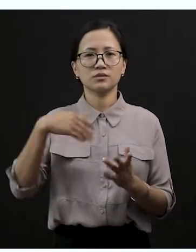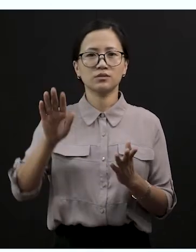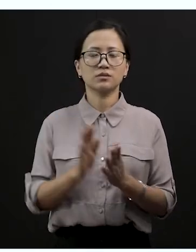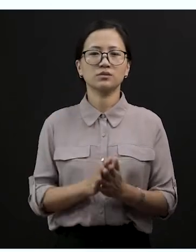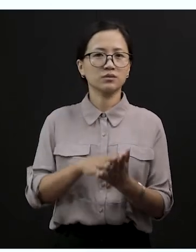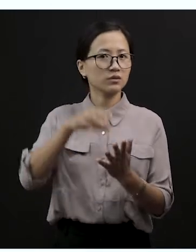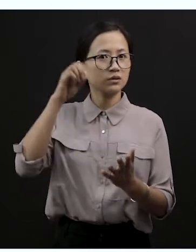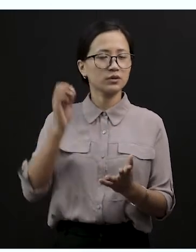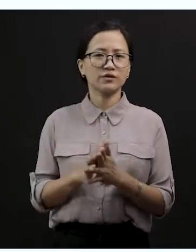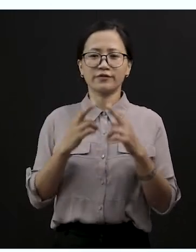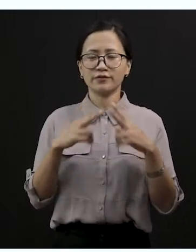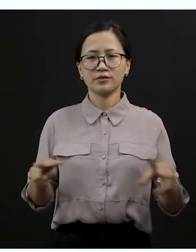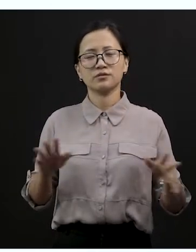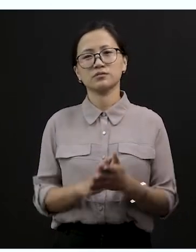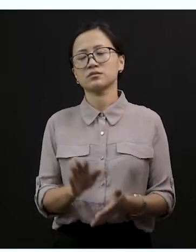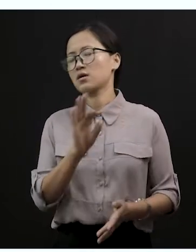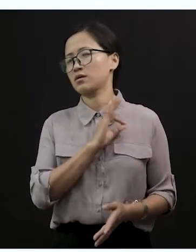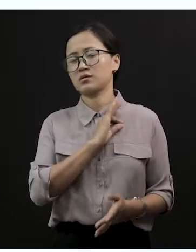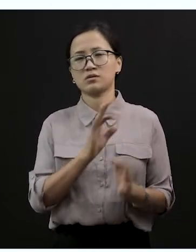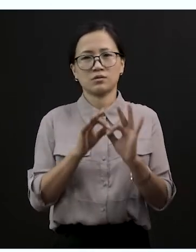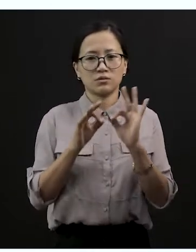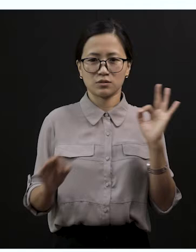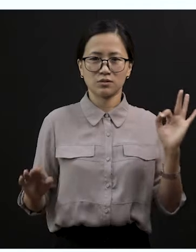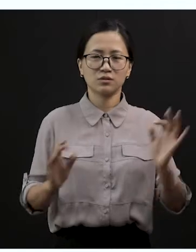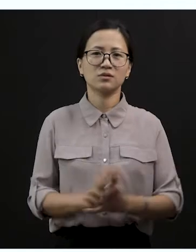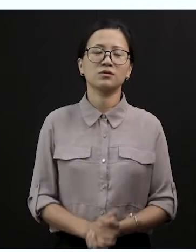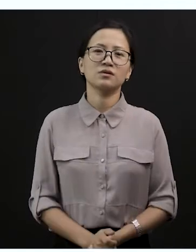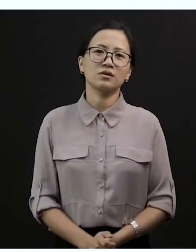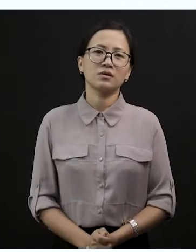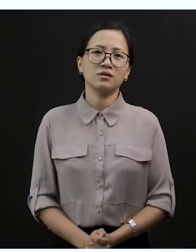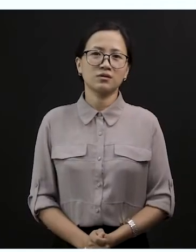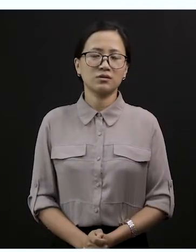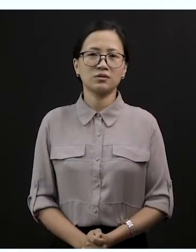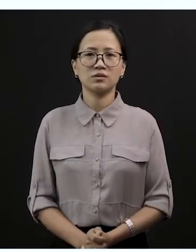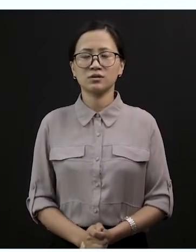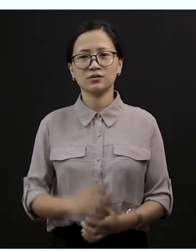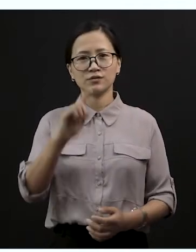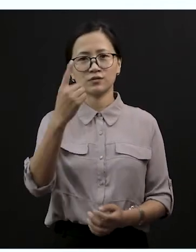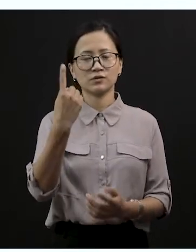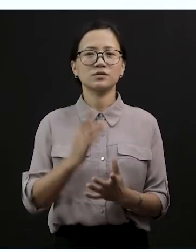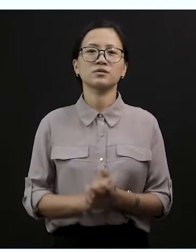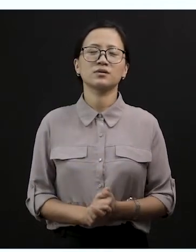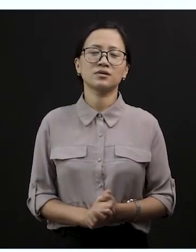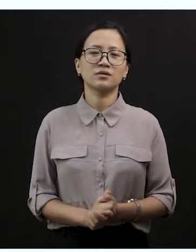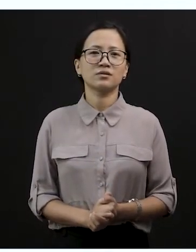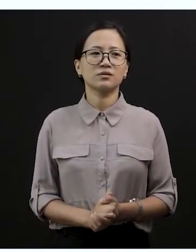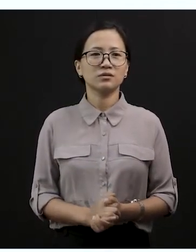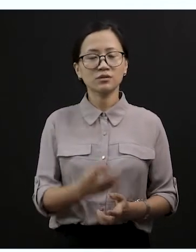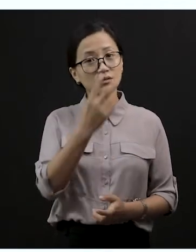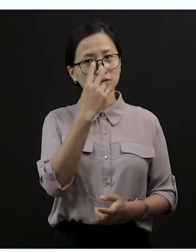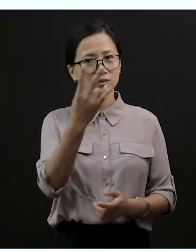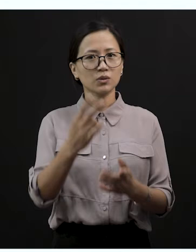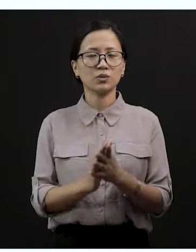to learn a very interesting story, okay? Before we go and learn all those things. So first, can you all